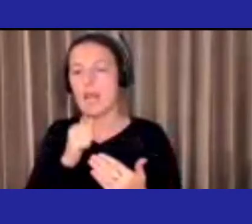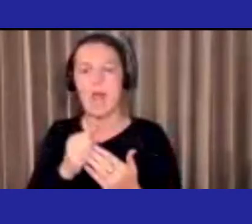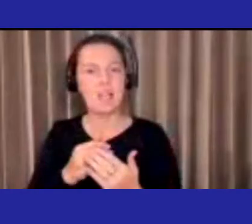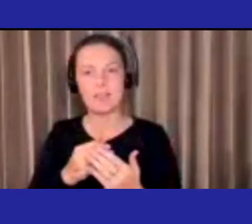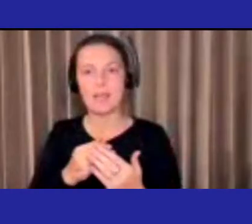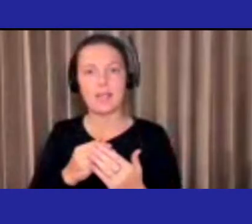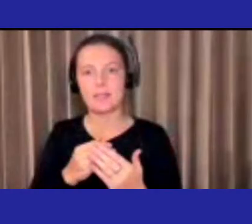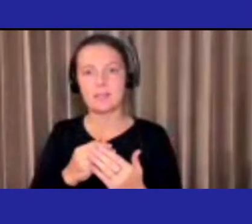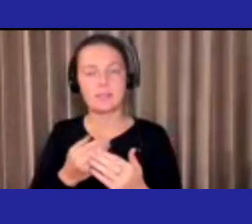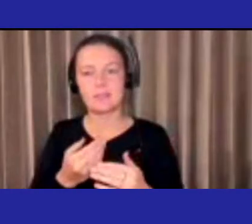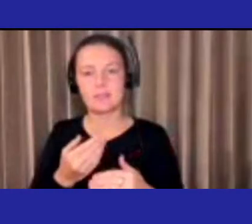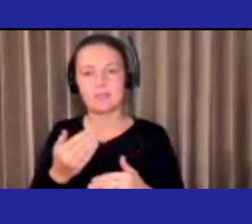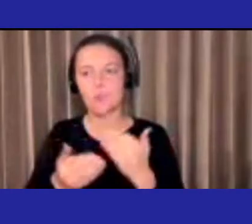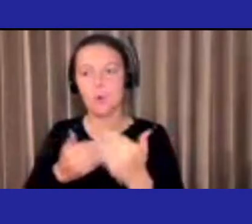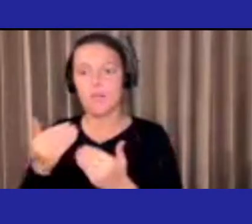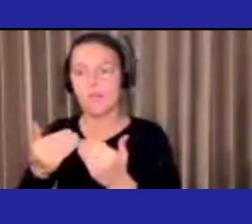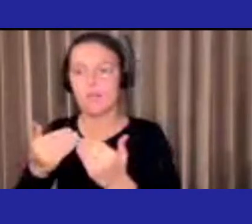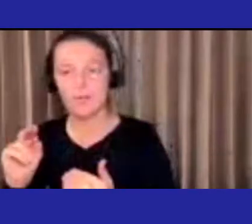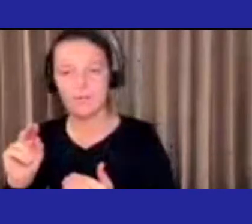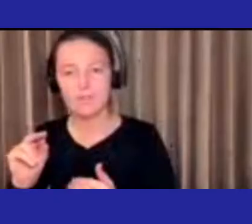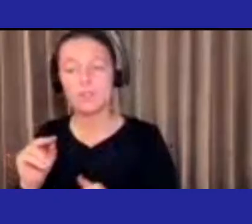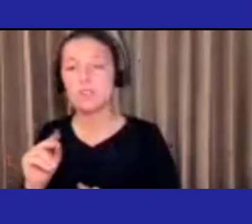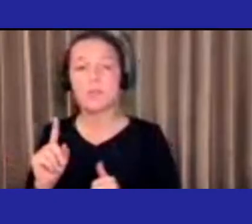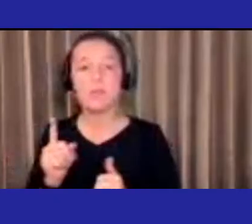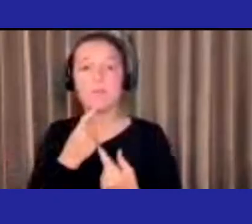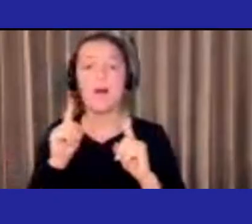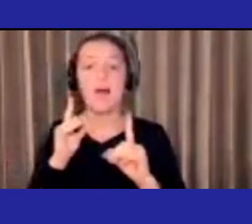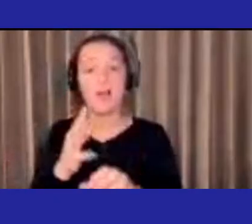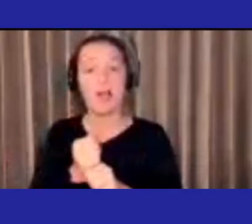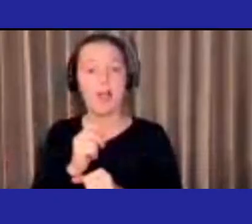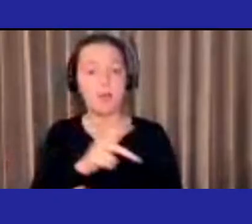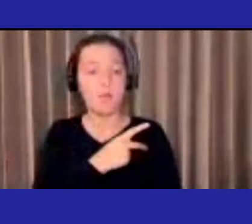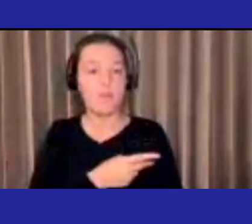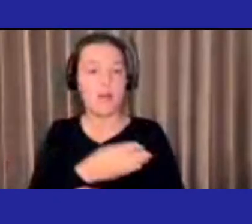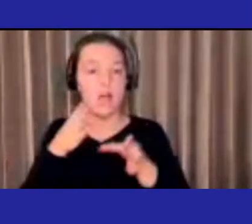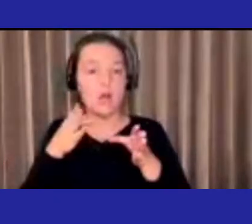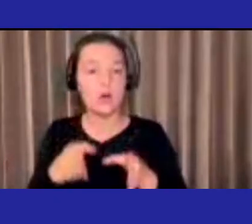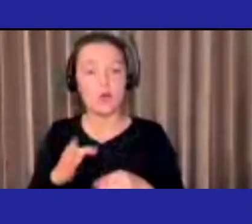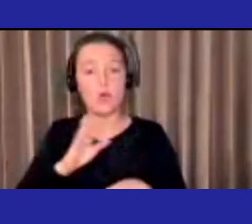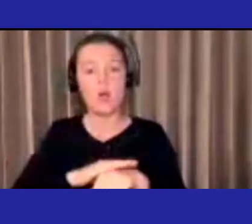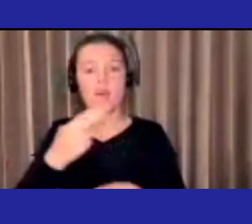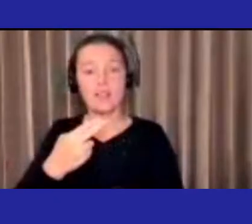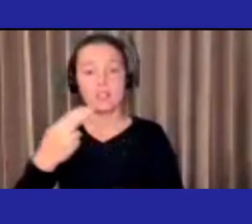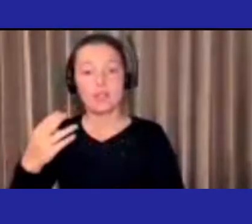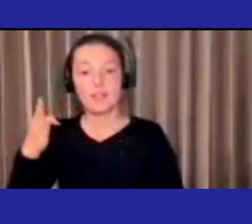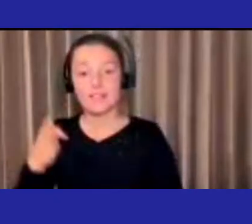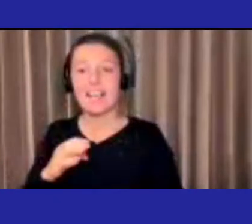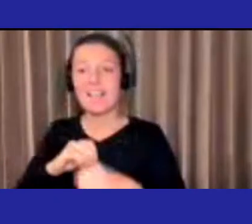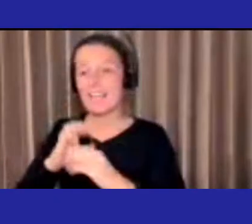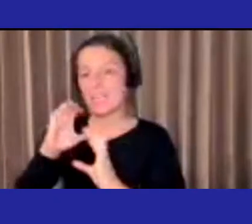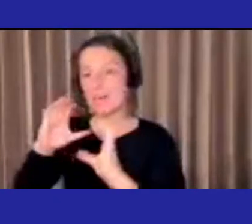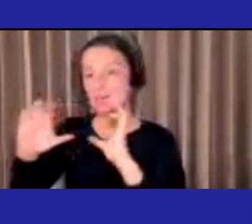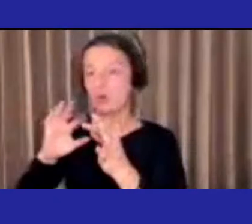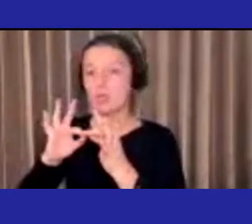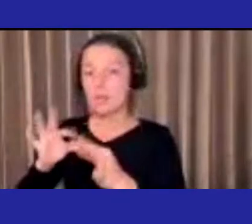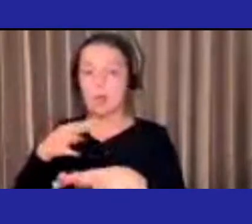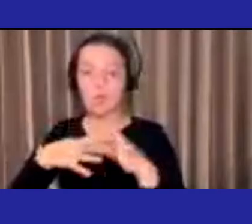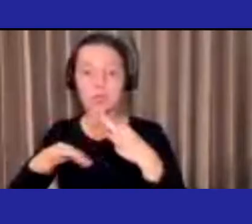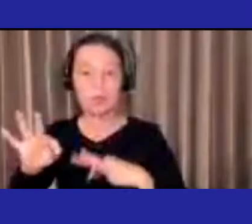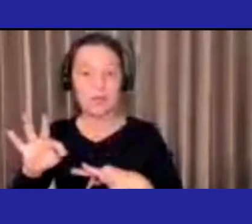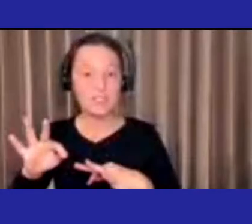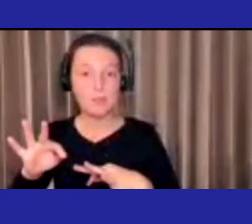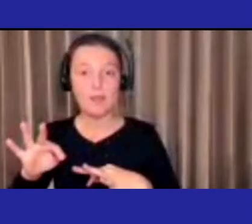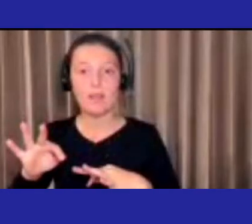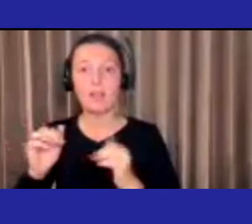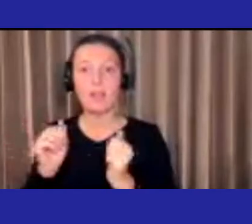like the provider on the H&H side in communication with the transplant, team, and it just made such a